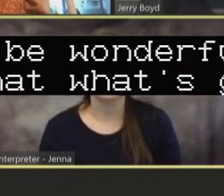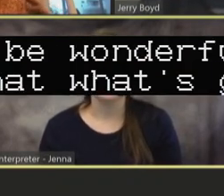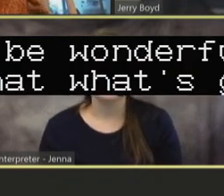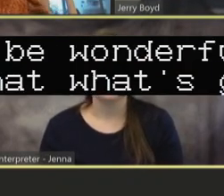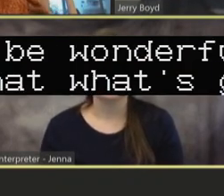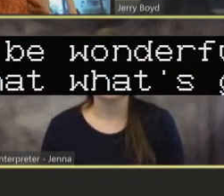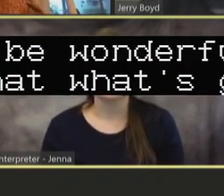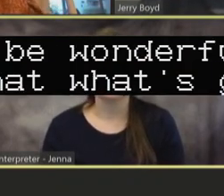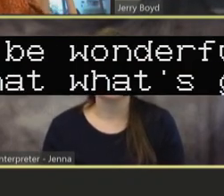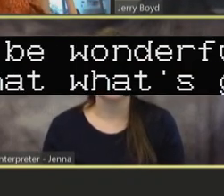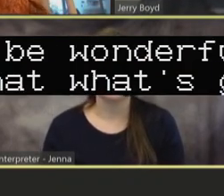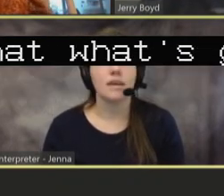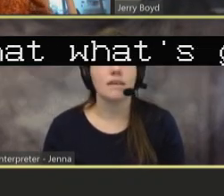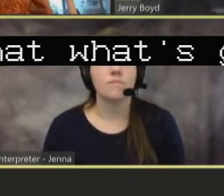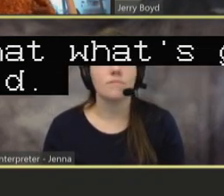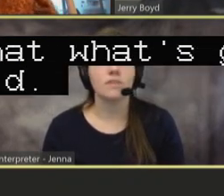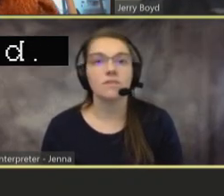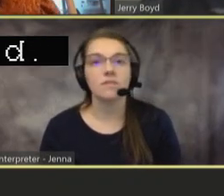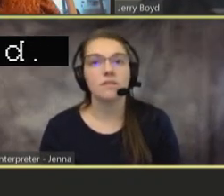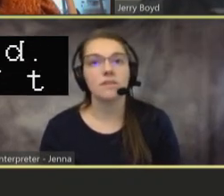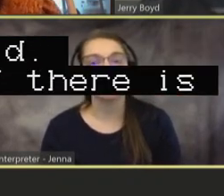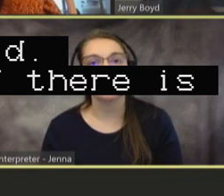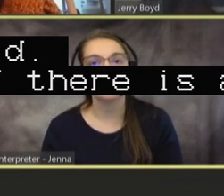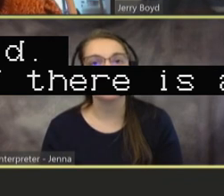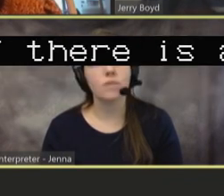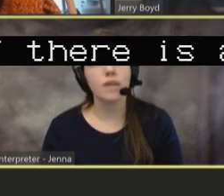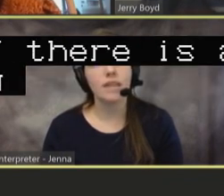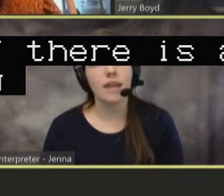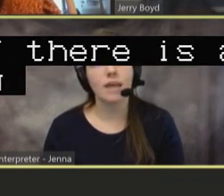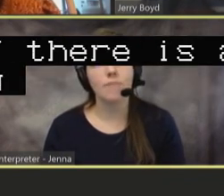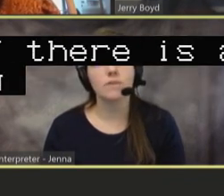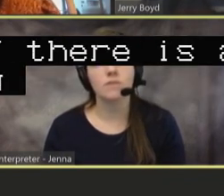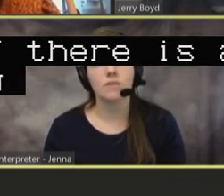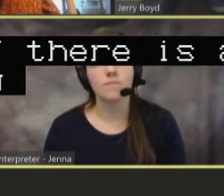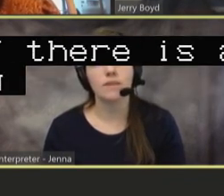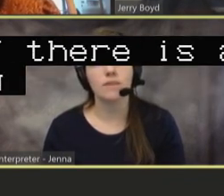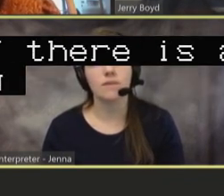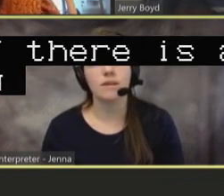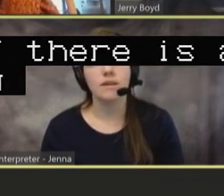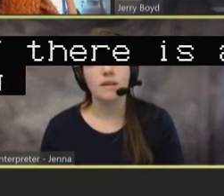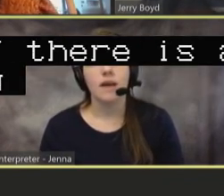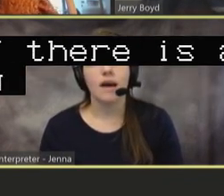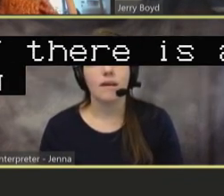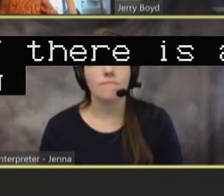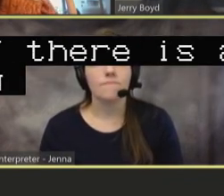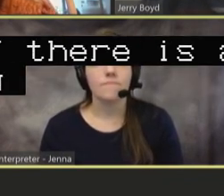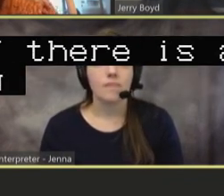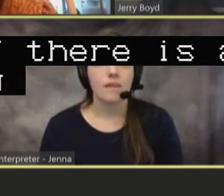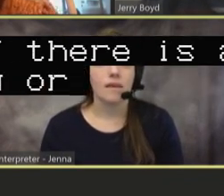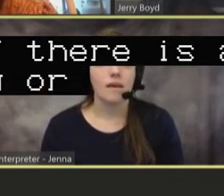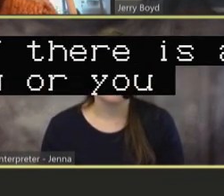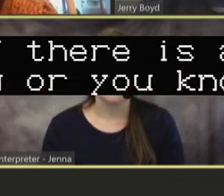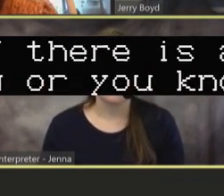or, you know, especially a particularly strange play that happened or something, or